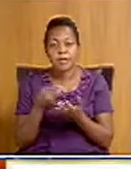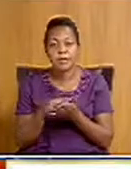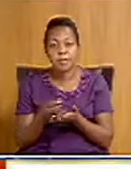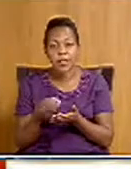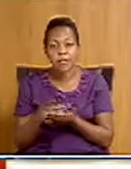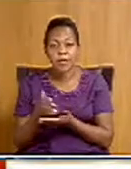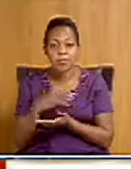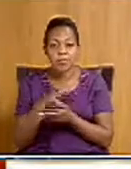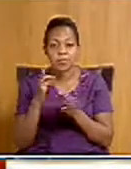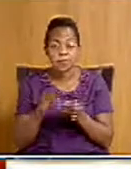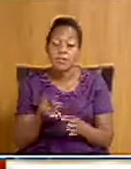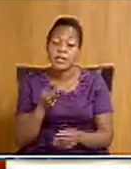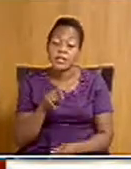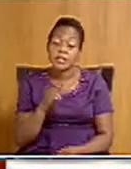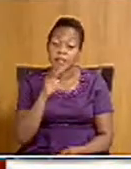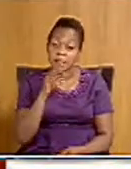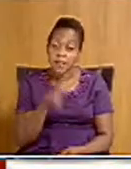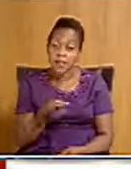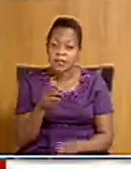This is the answer for the markets.